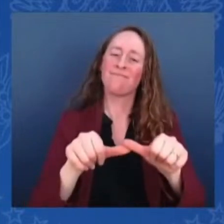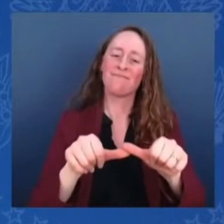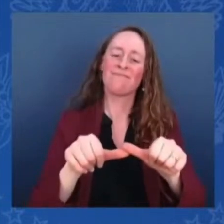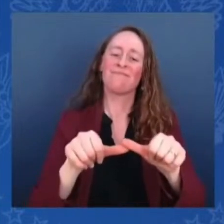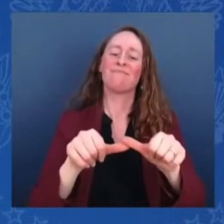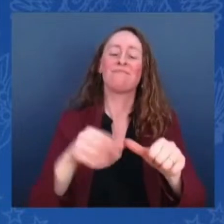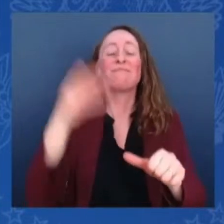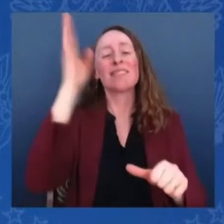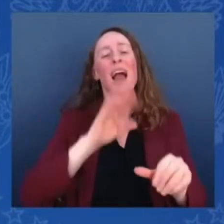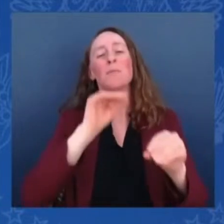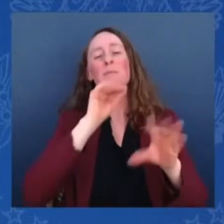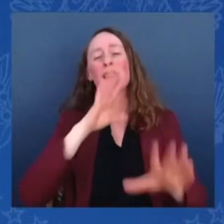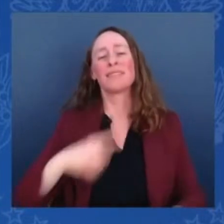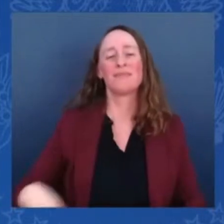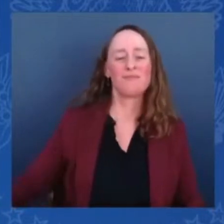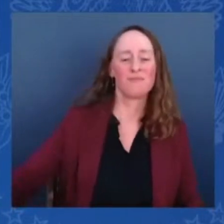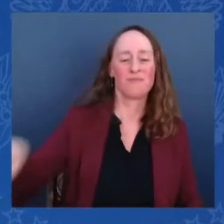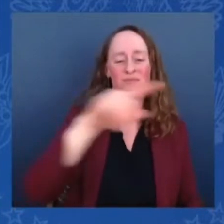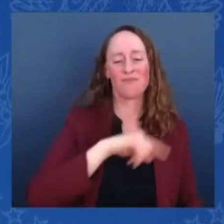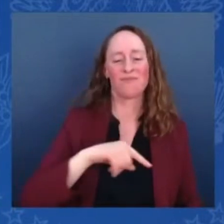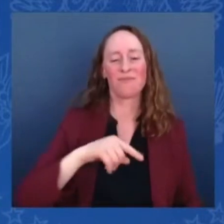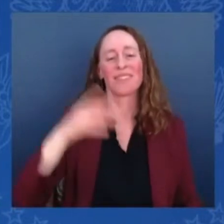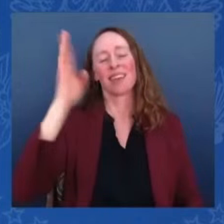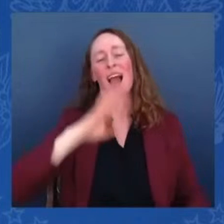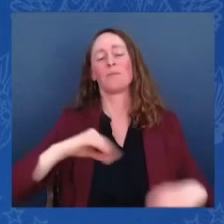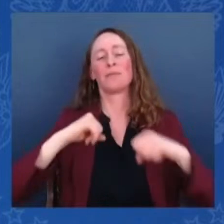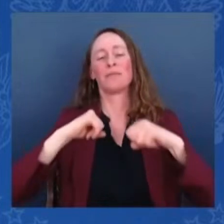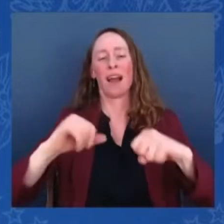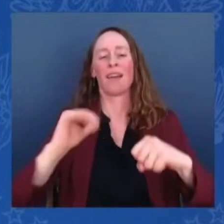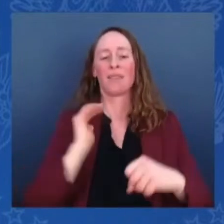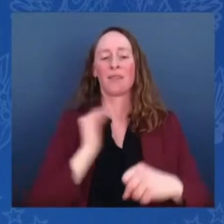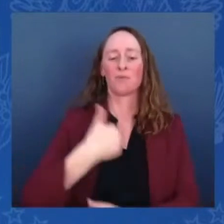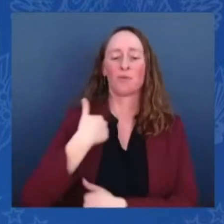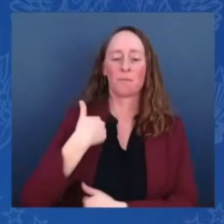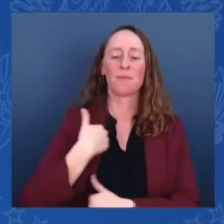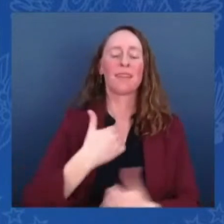God bless you all, and may God protect our troops. Thank you, thank you, thank you.